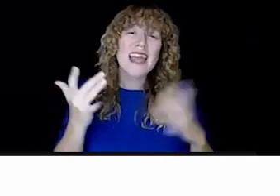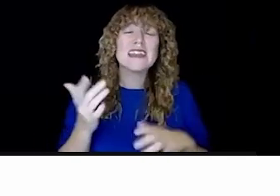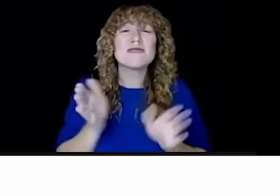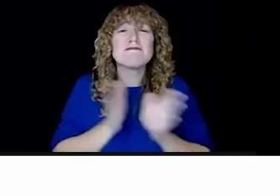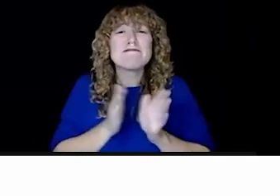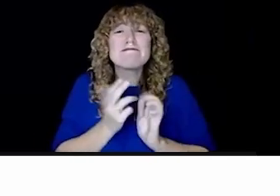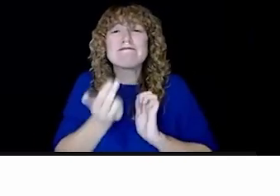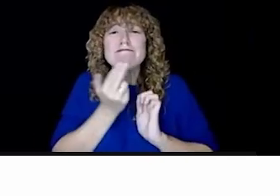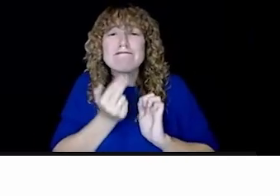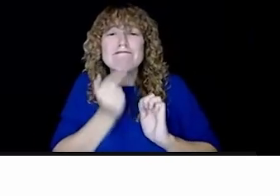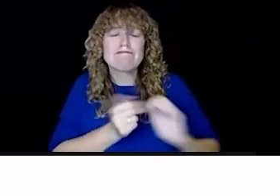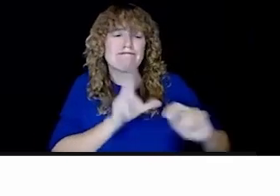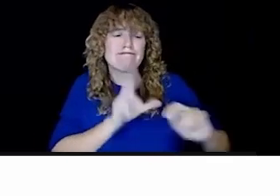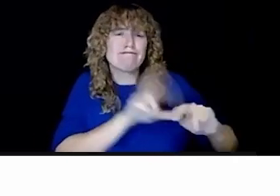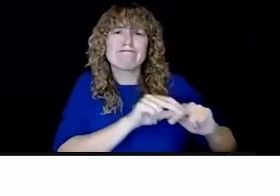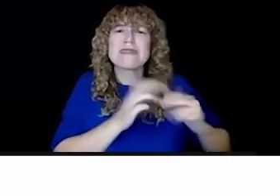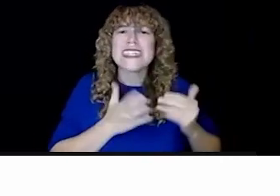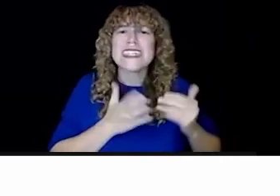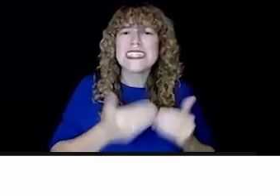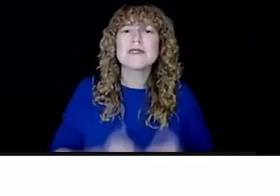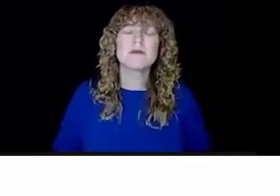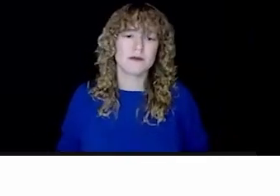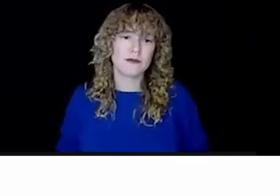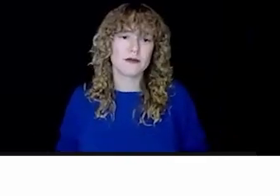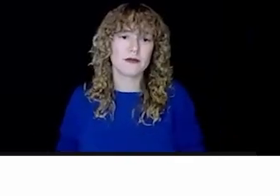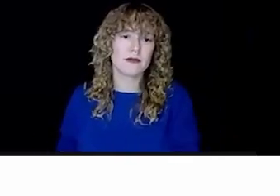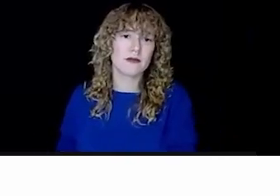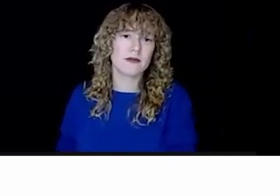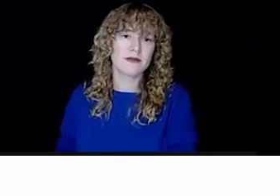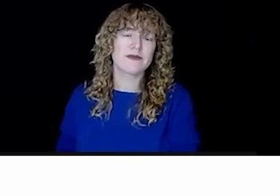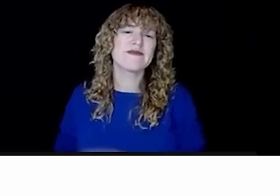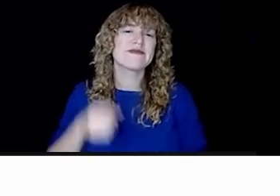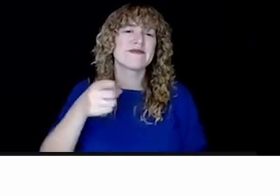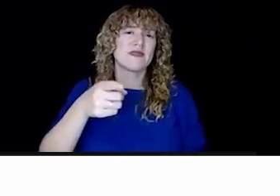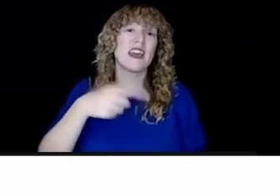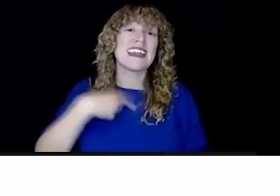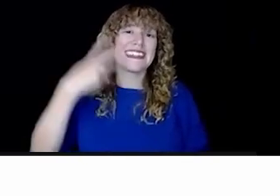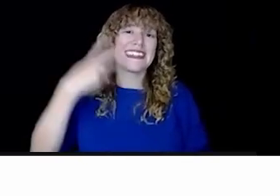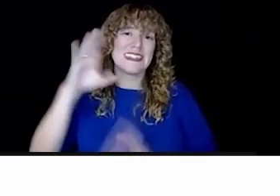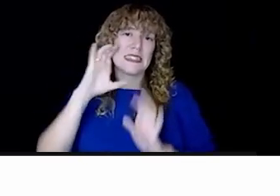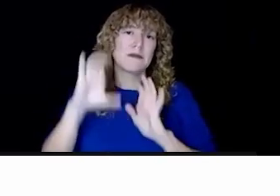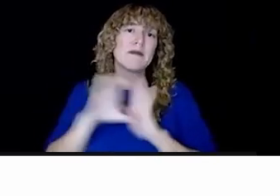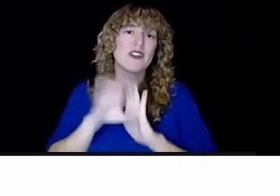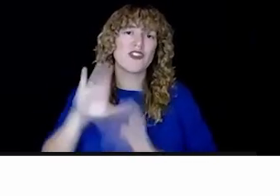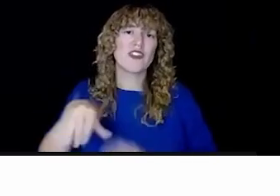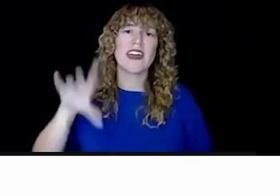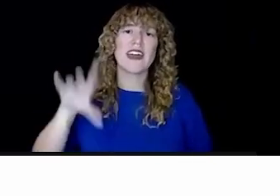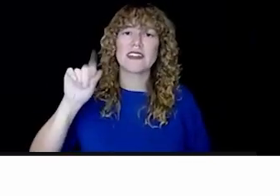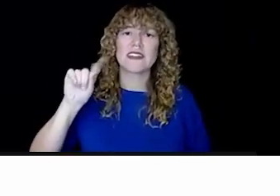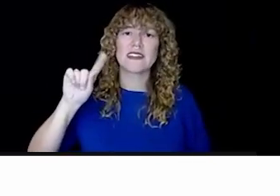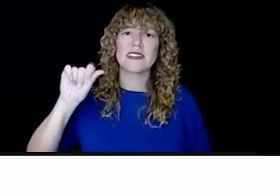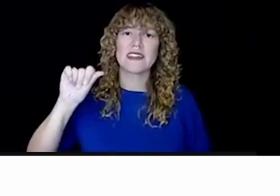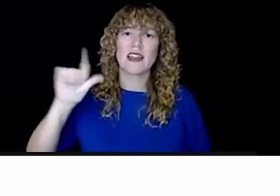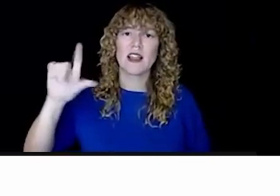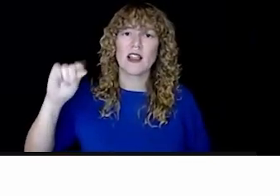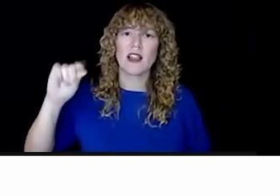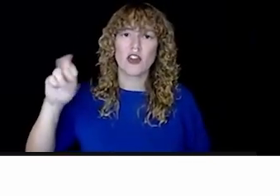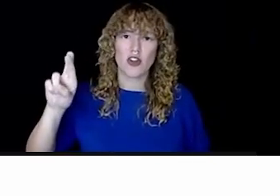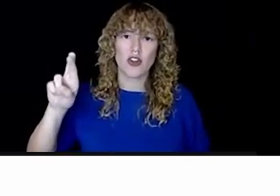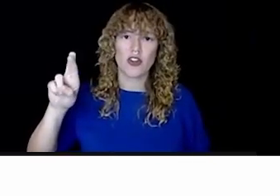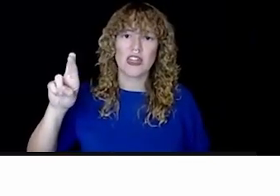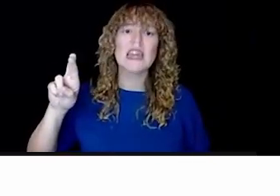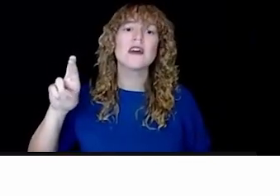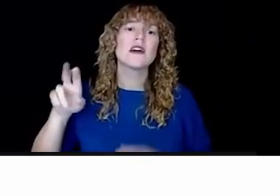discreet. On the right-hand side of the slide, we have a picture of the data logger, which is comprised of a microcontroller and an